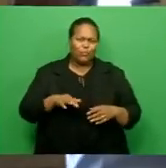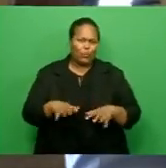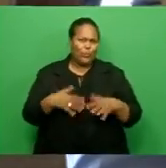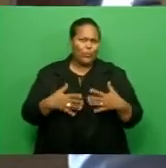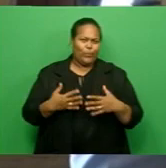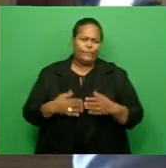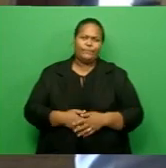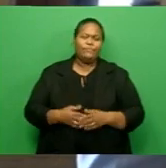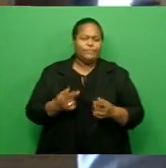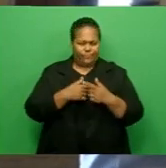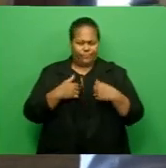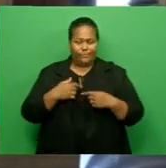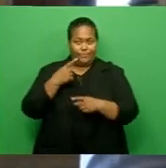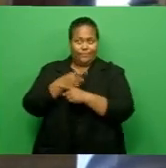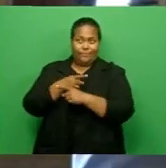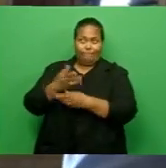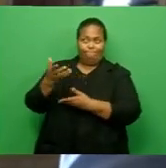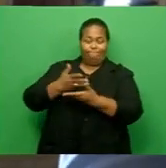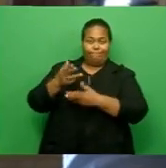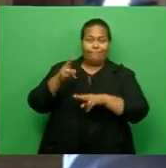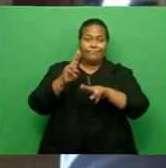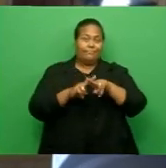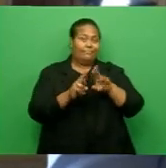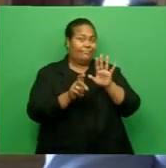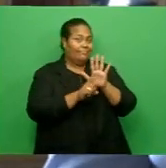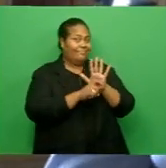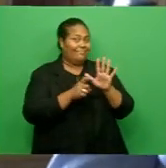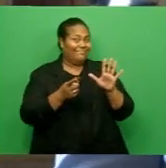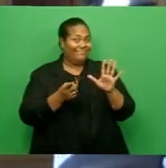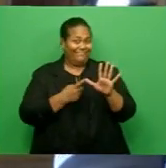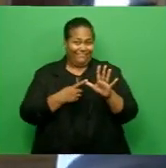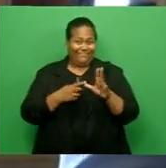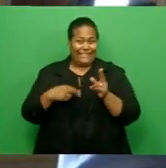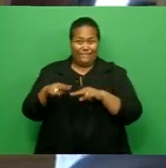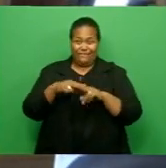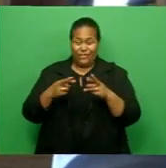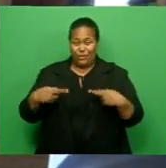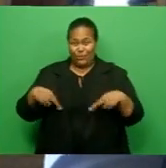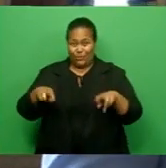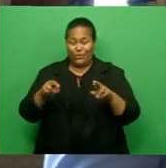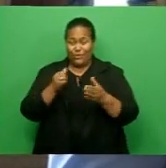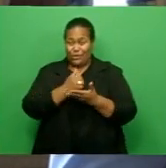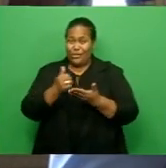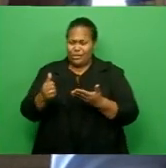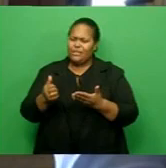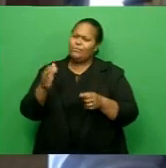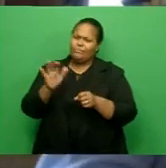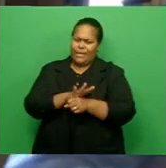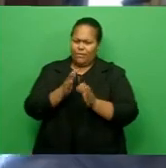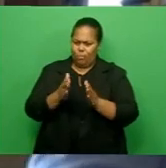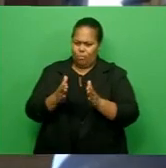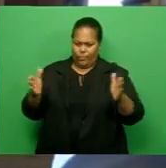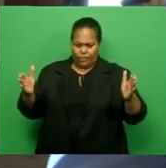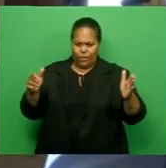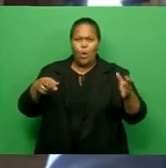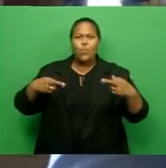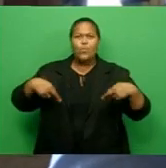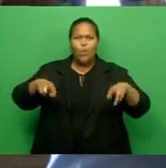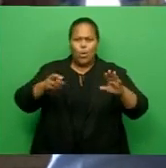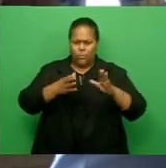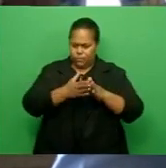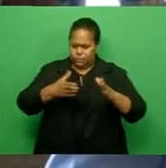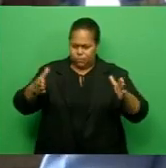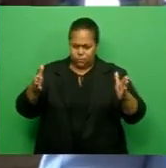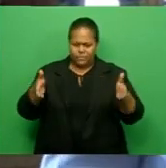FRA to understand the widening of the road and how much space we